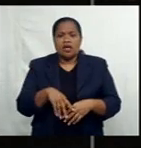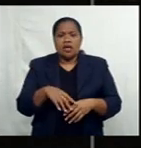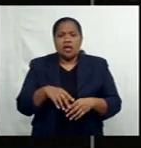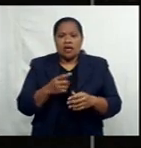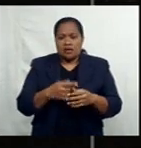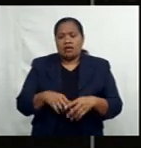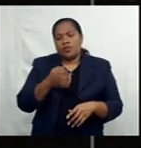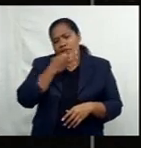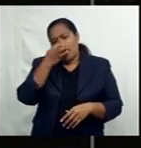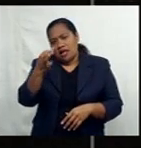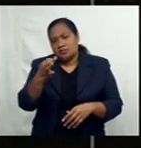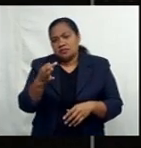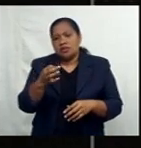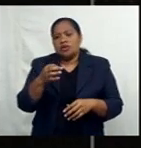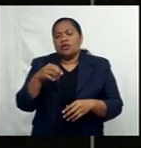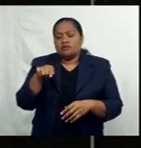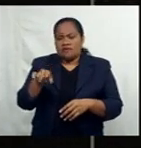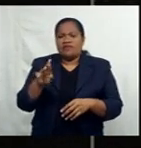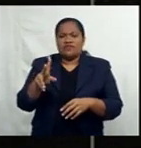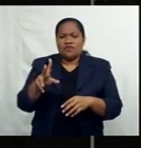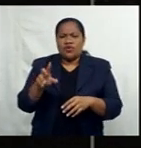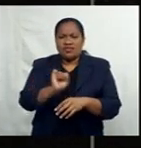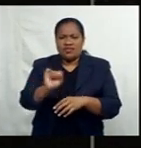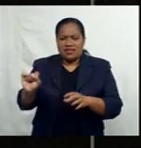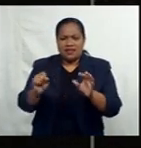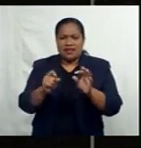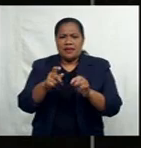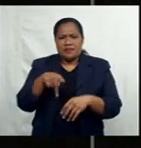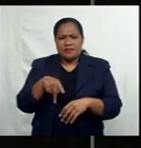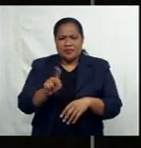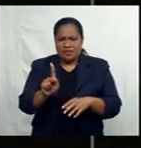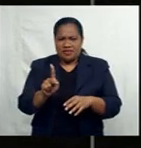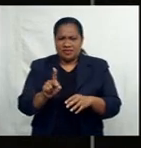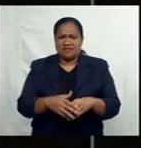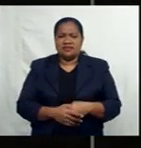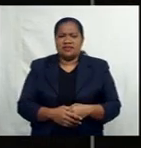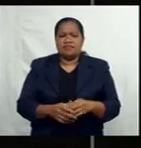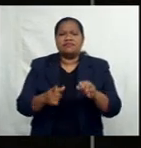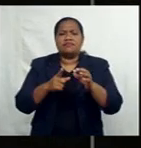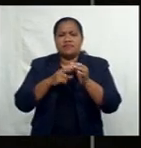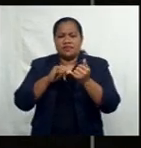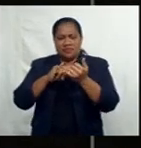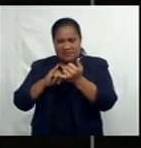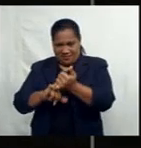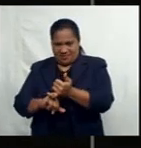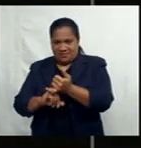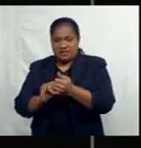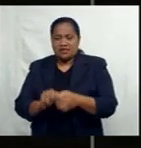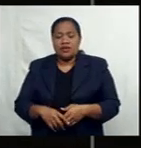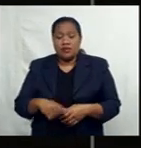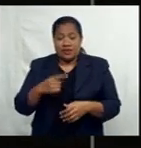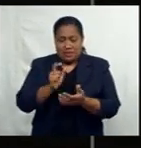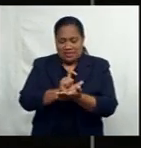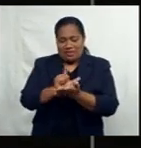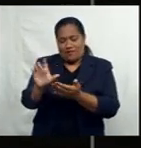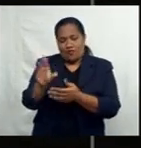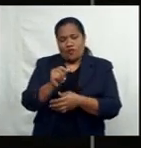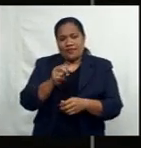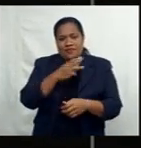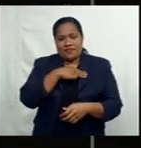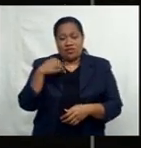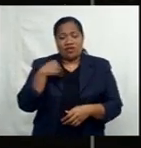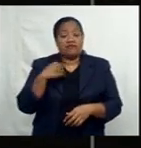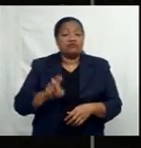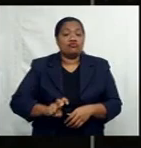their respective PSV permit conditions, as all existing laws still apply. This has been clarified by Minister for Transport Fayaz